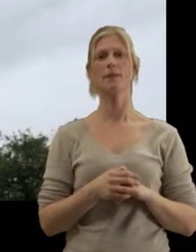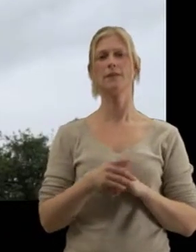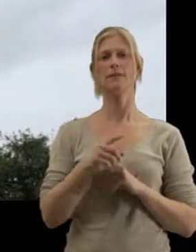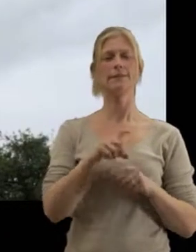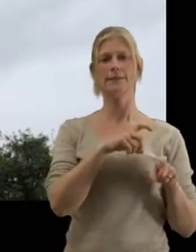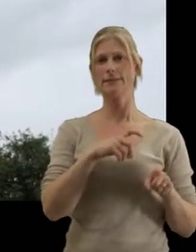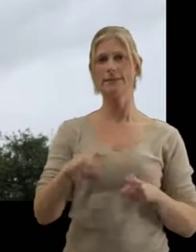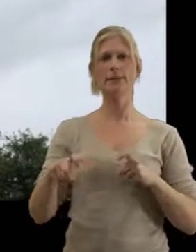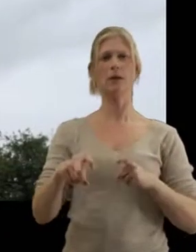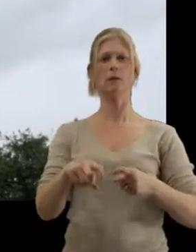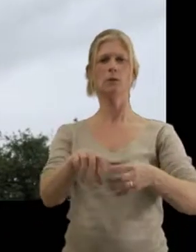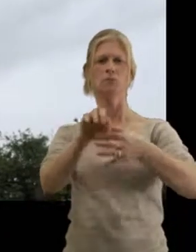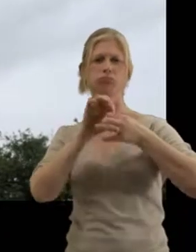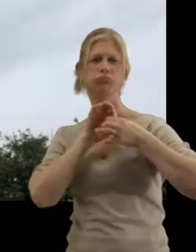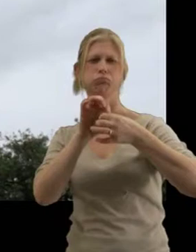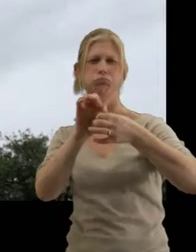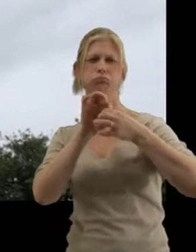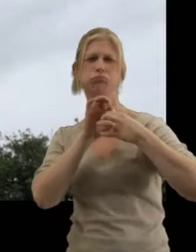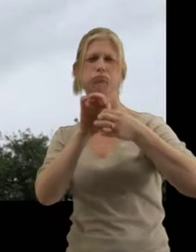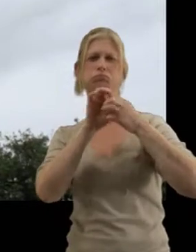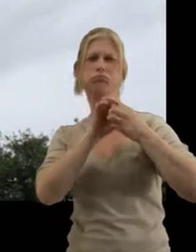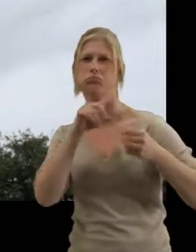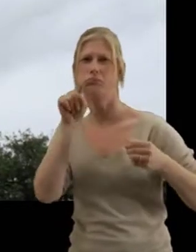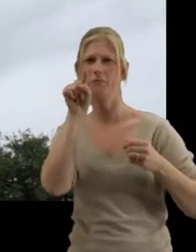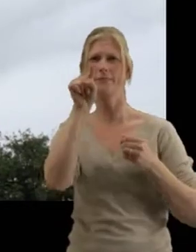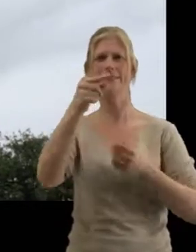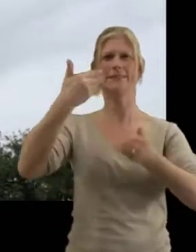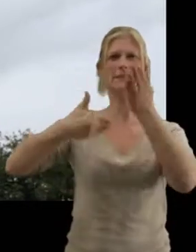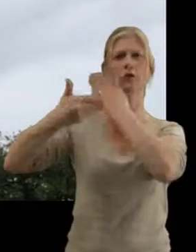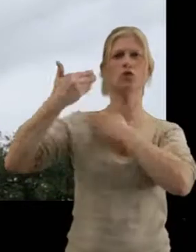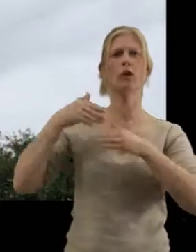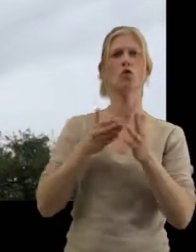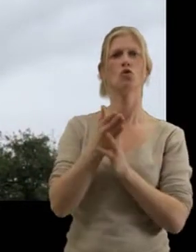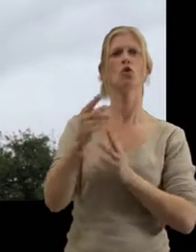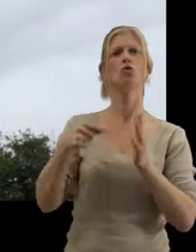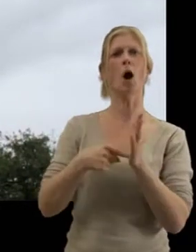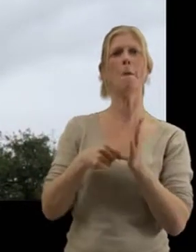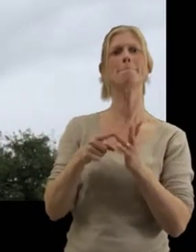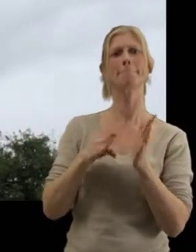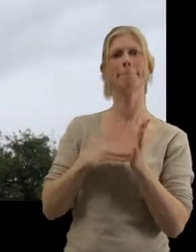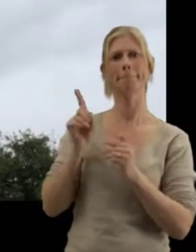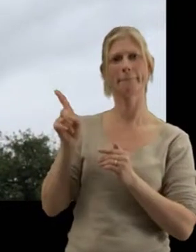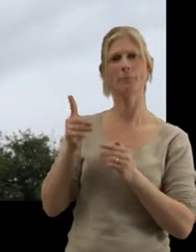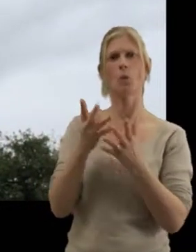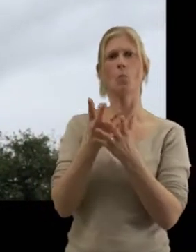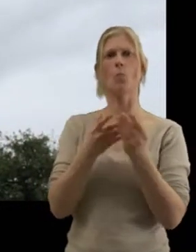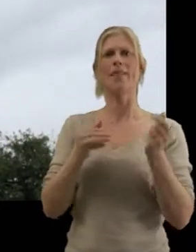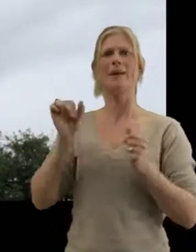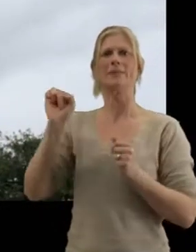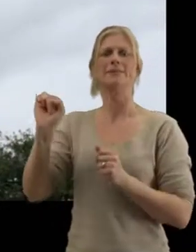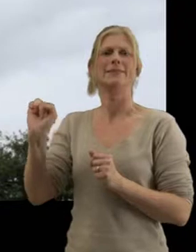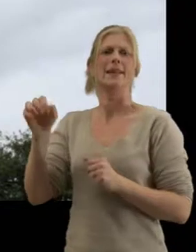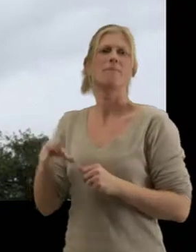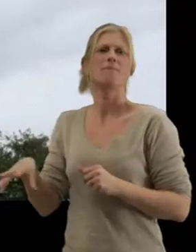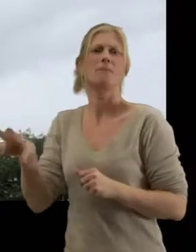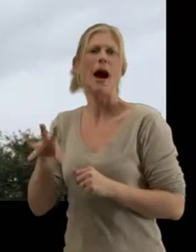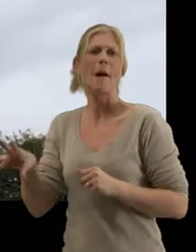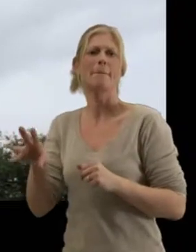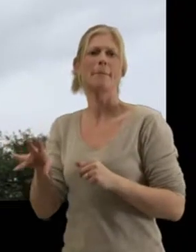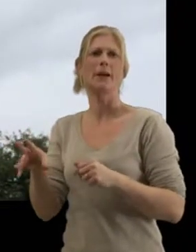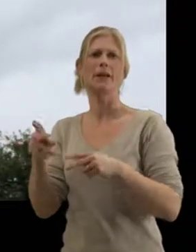There is still a strong connection to the mill's history through Tom Davies. Without his and his family's care